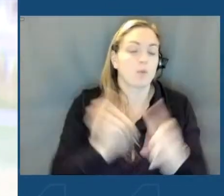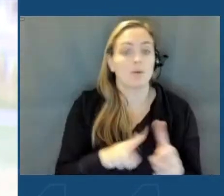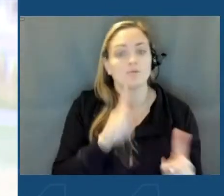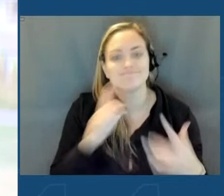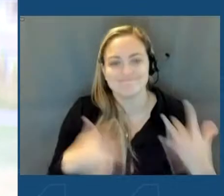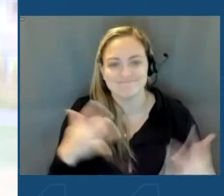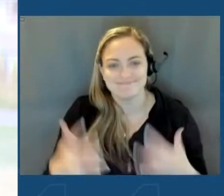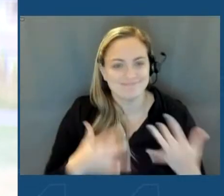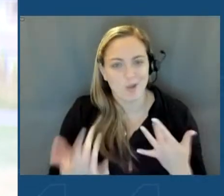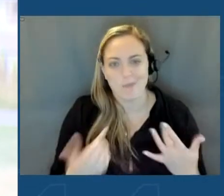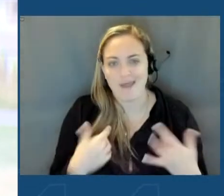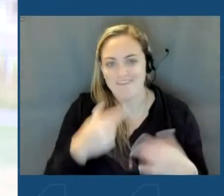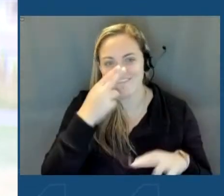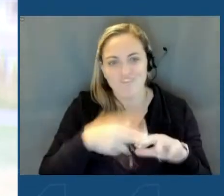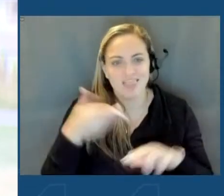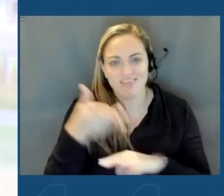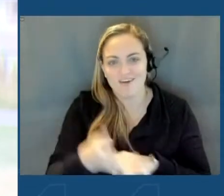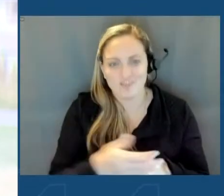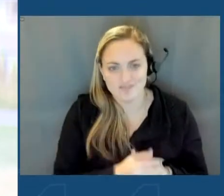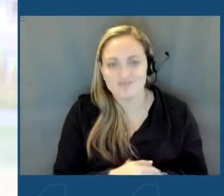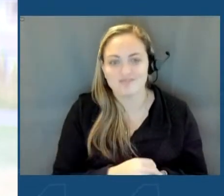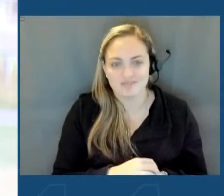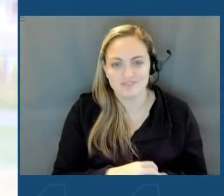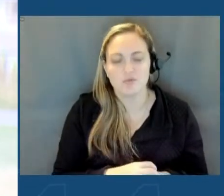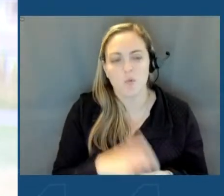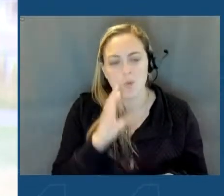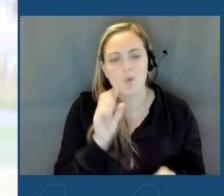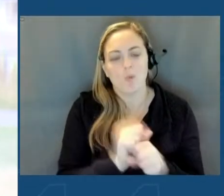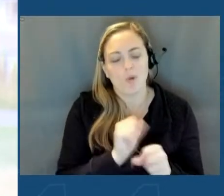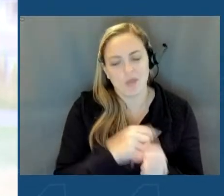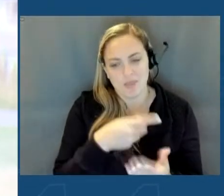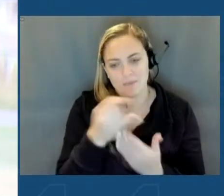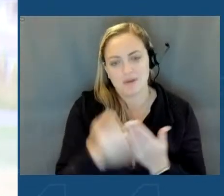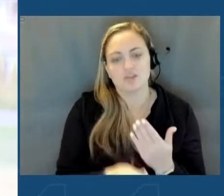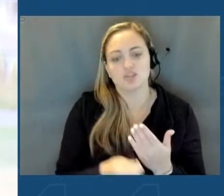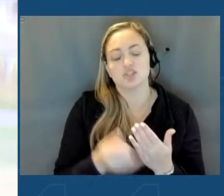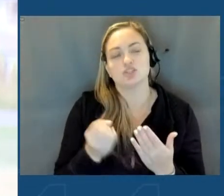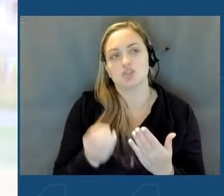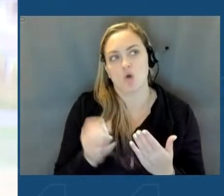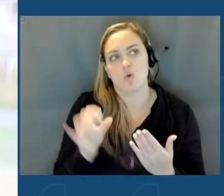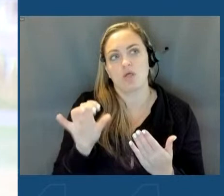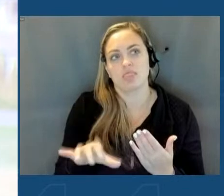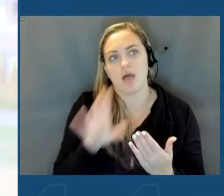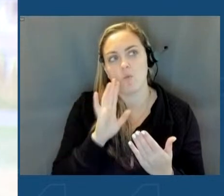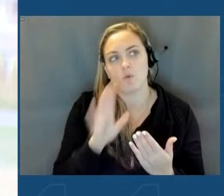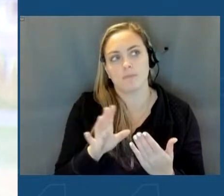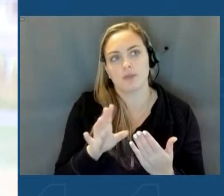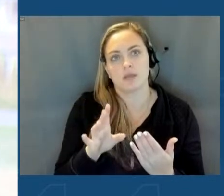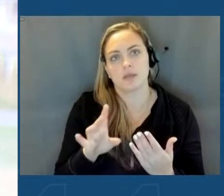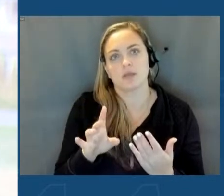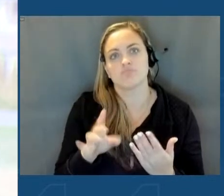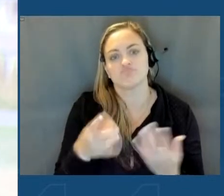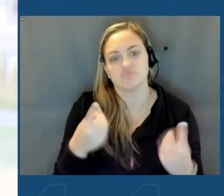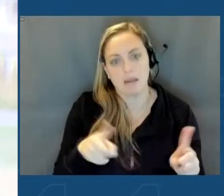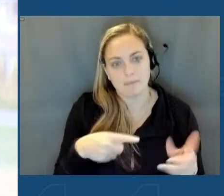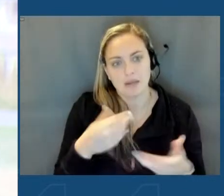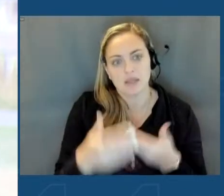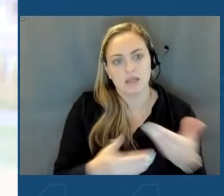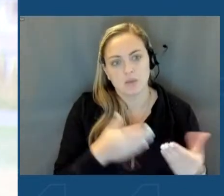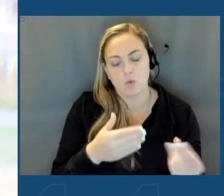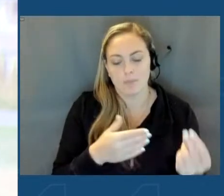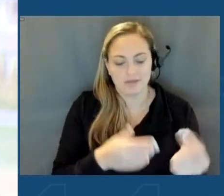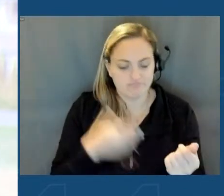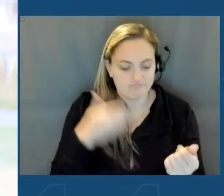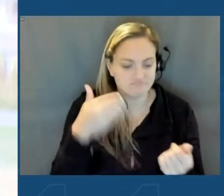about just having fun down there as well. So we'll be working on that project. And so that is going to be unfolding. We're going to get started, jump-starting on